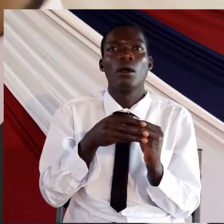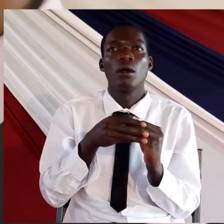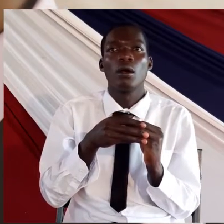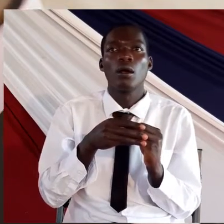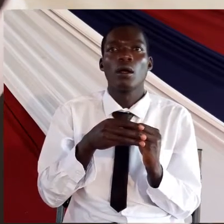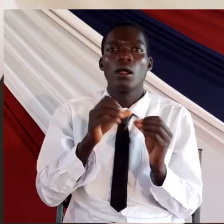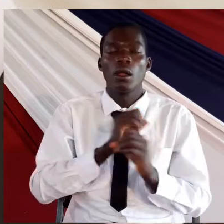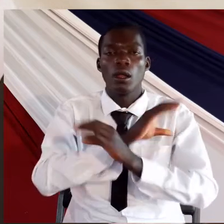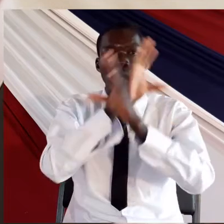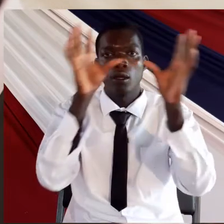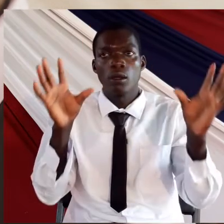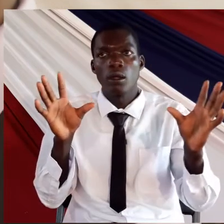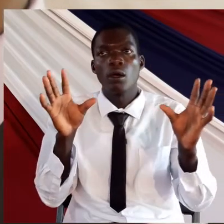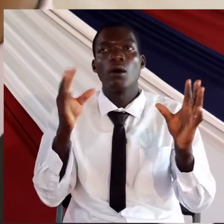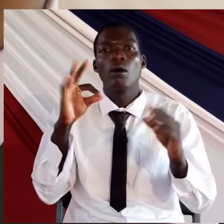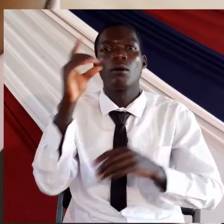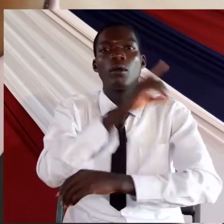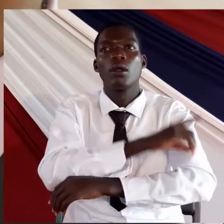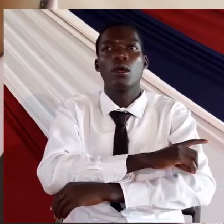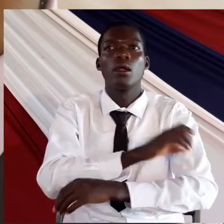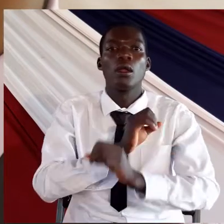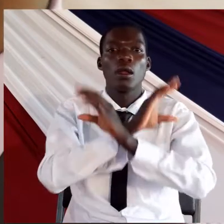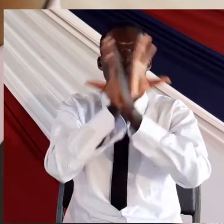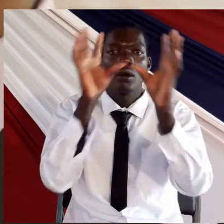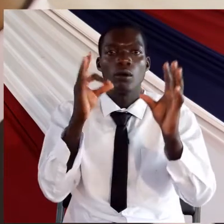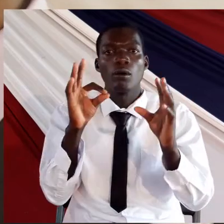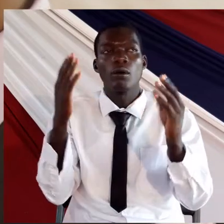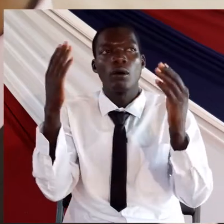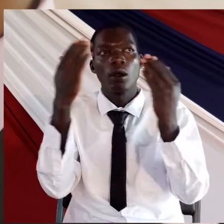the light of the day and the light of the night,